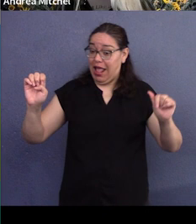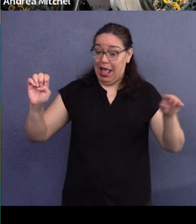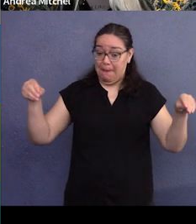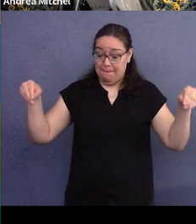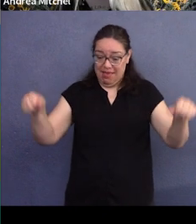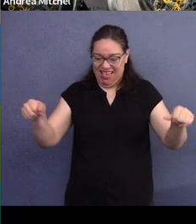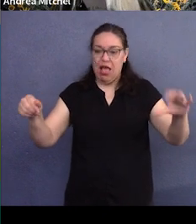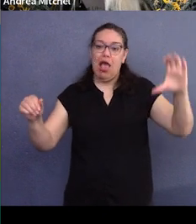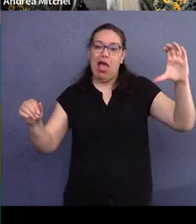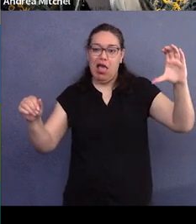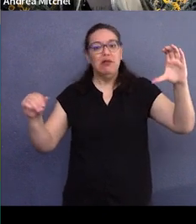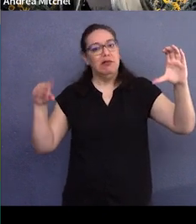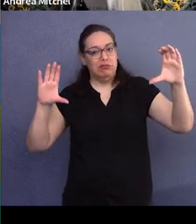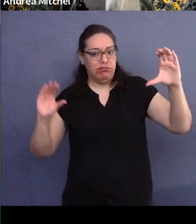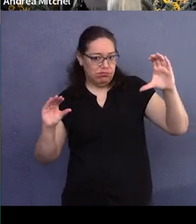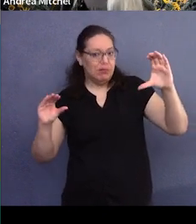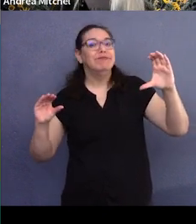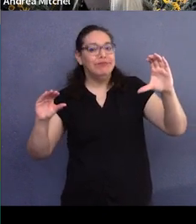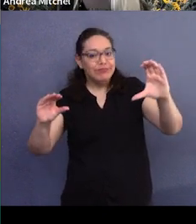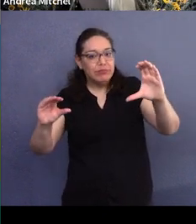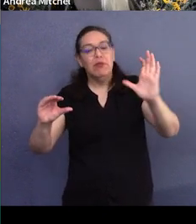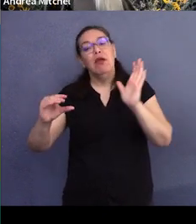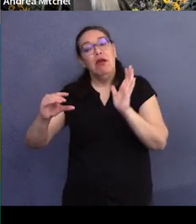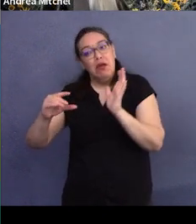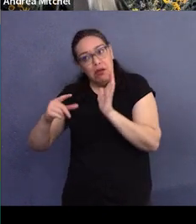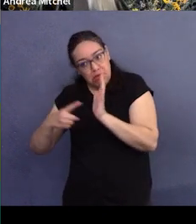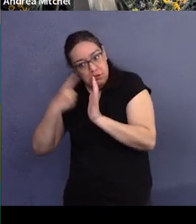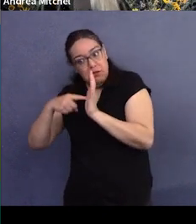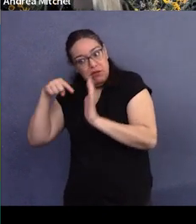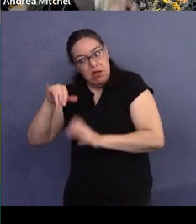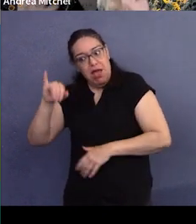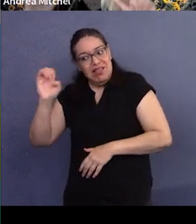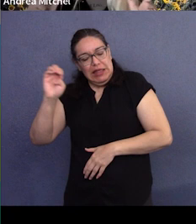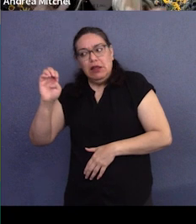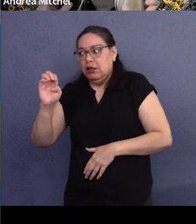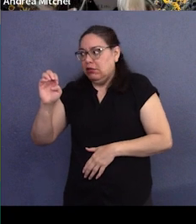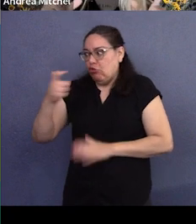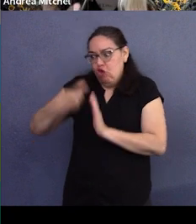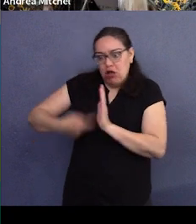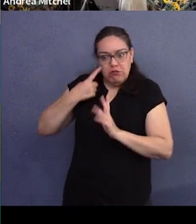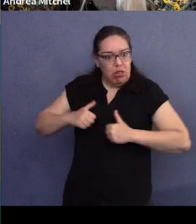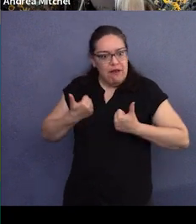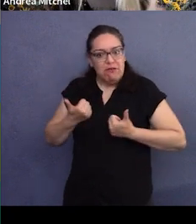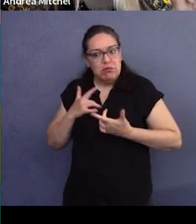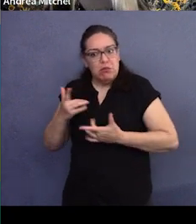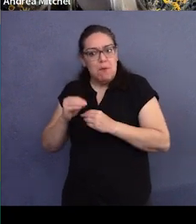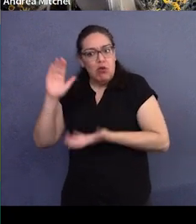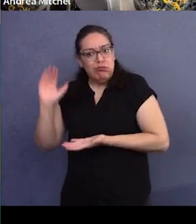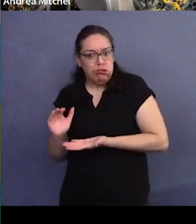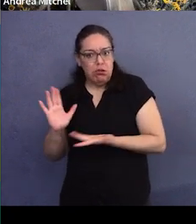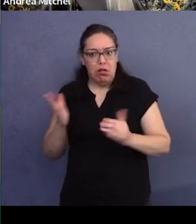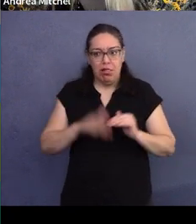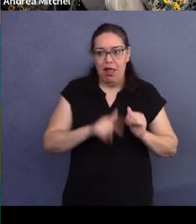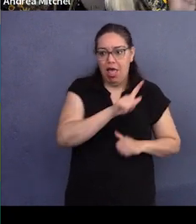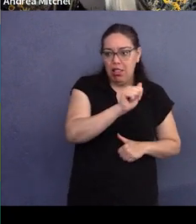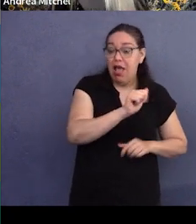Things are generally at times less expensive in the IE. But so compare yourself to the IE, but don't compare yourself to